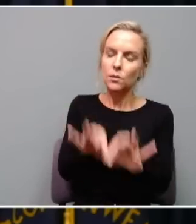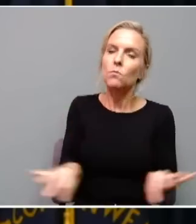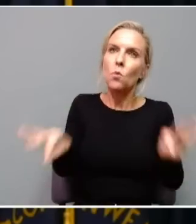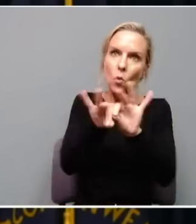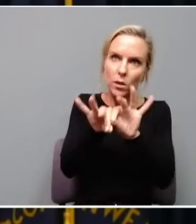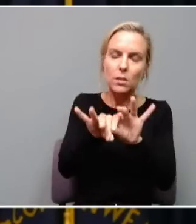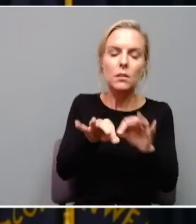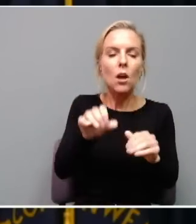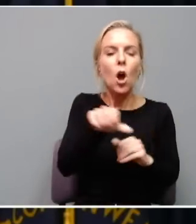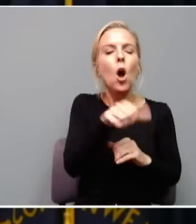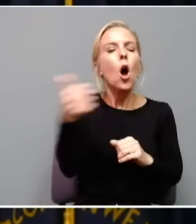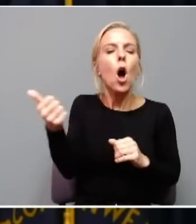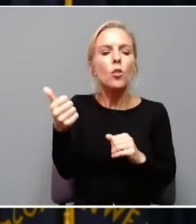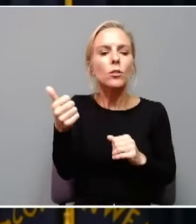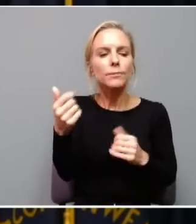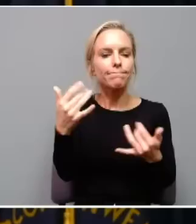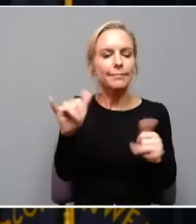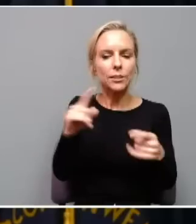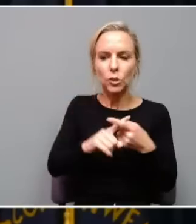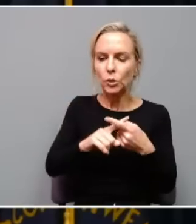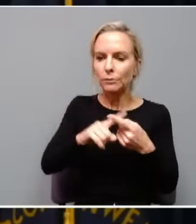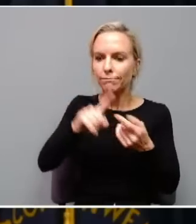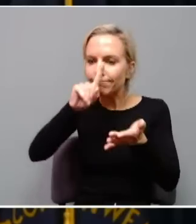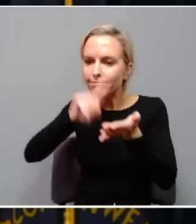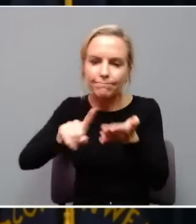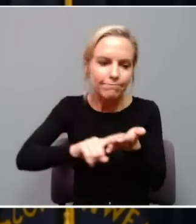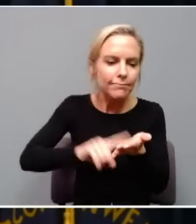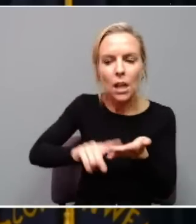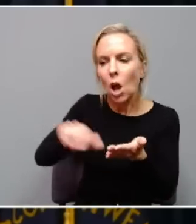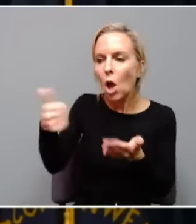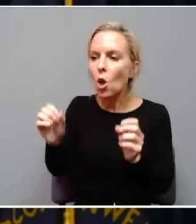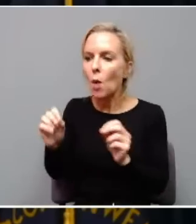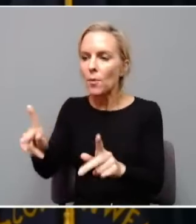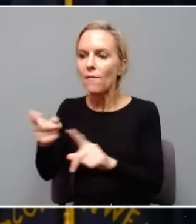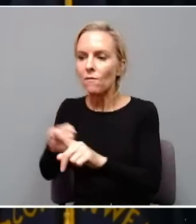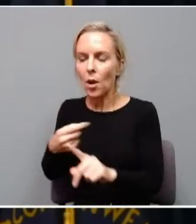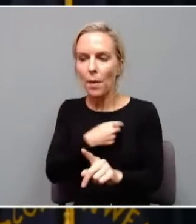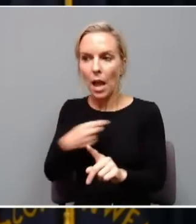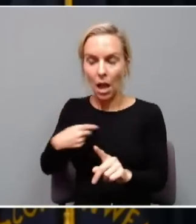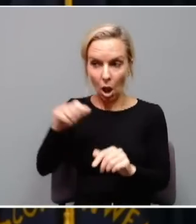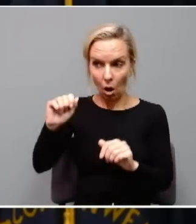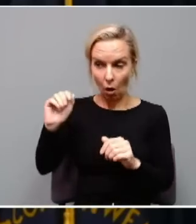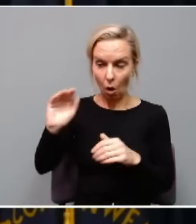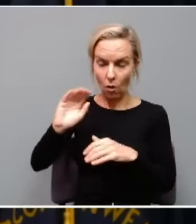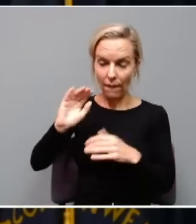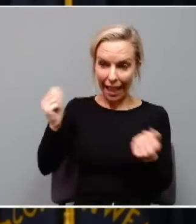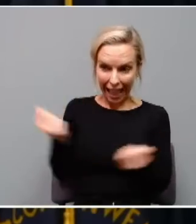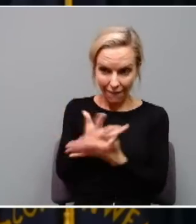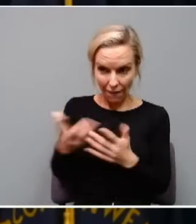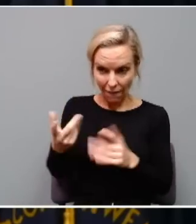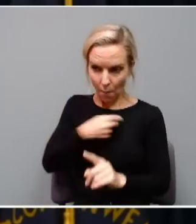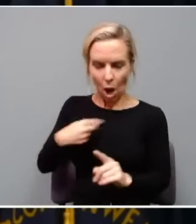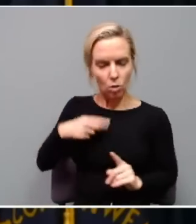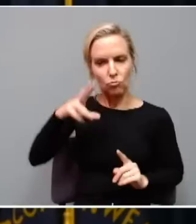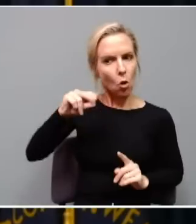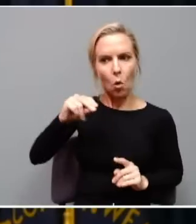other opportunities that are out there. And they don't all come from us. The collaborations,